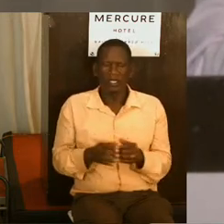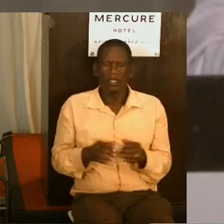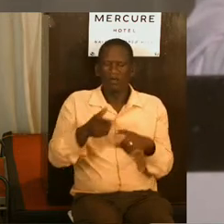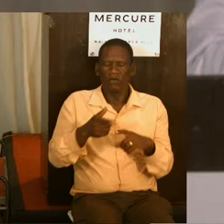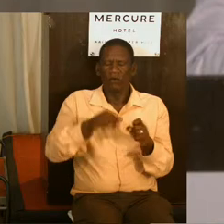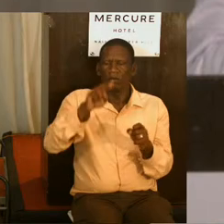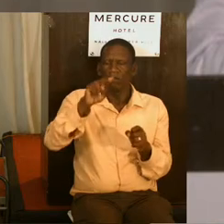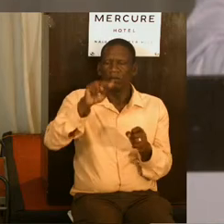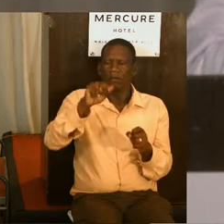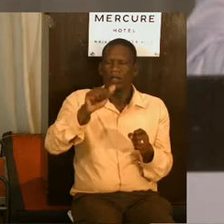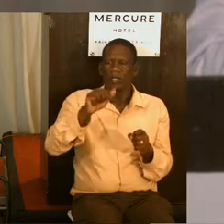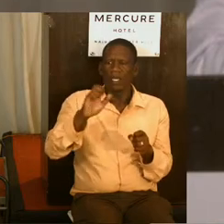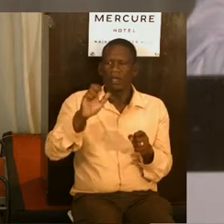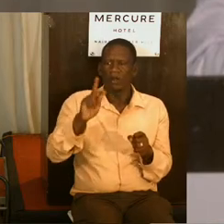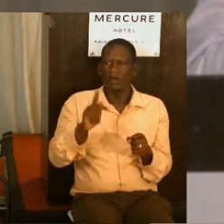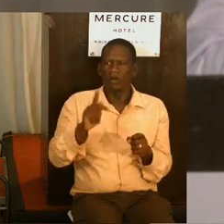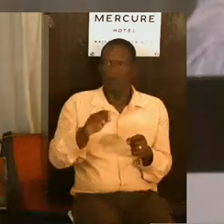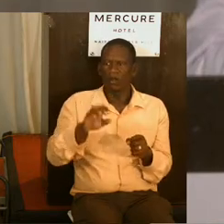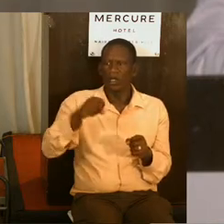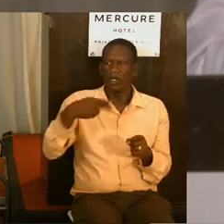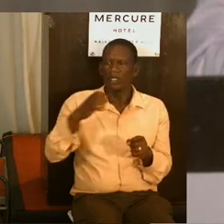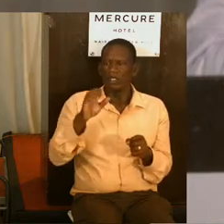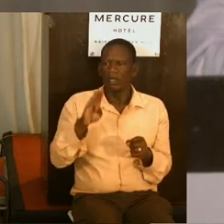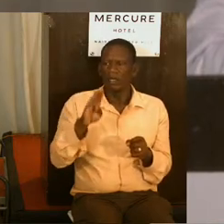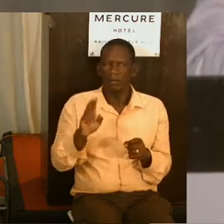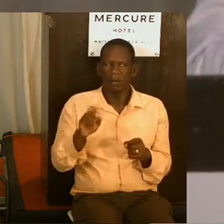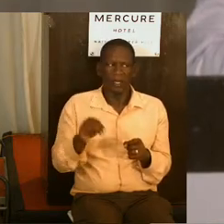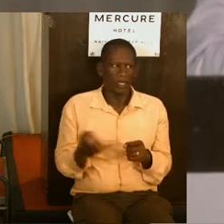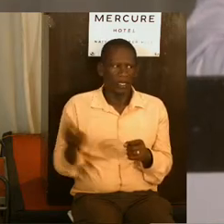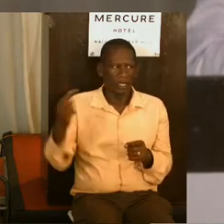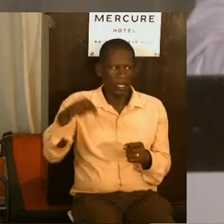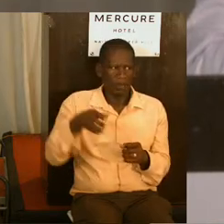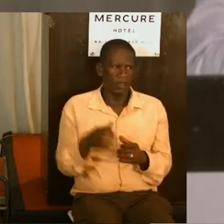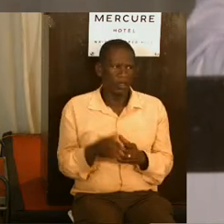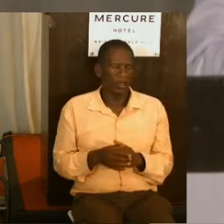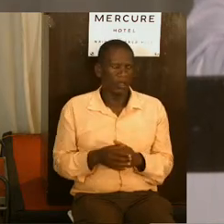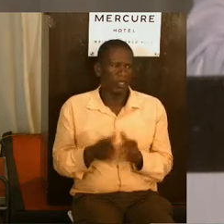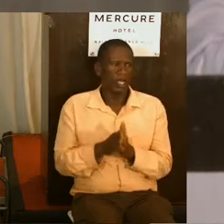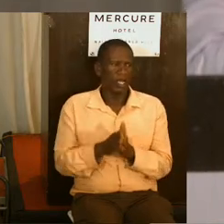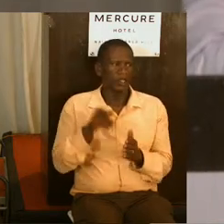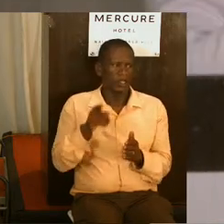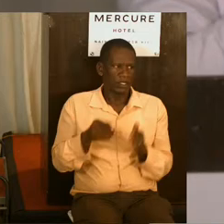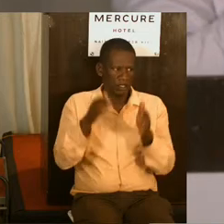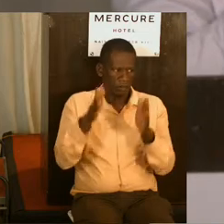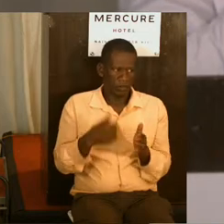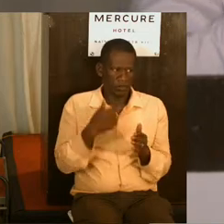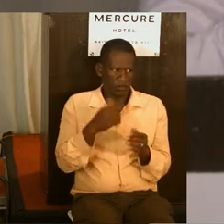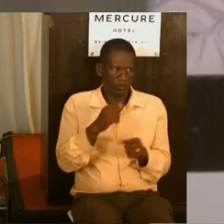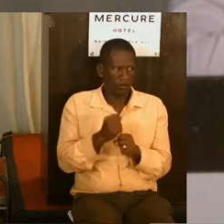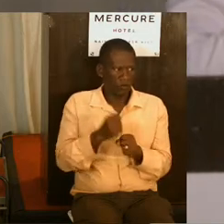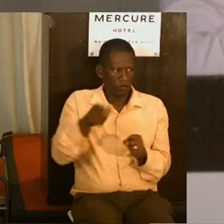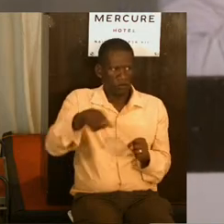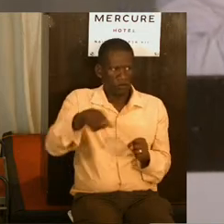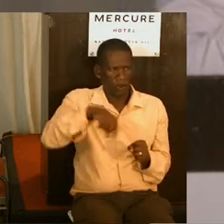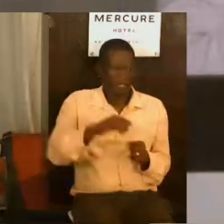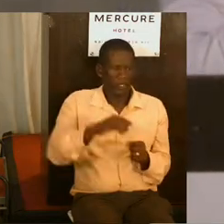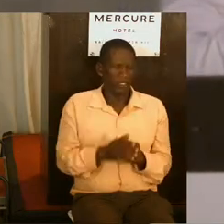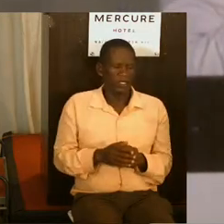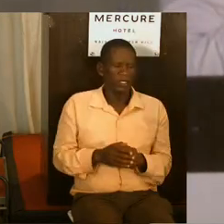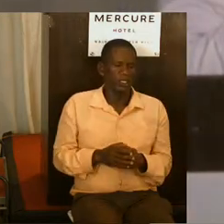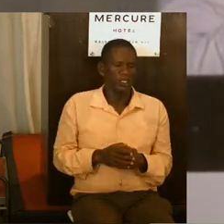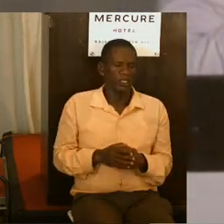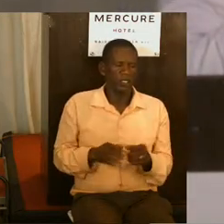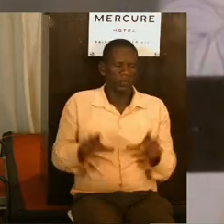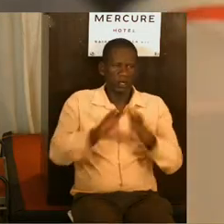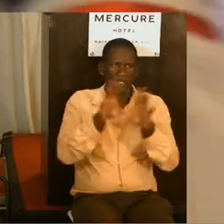narok Ramadan Shaban Ramadan please come forward is the one who will do for us the